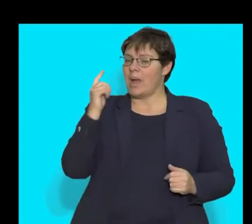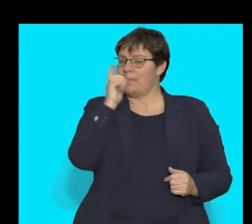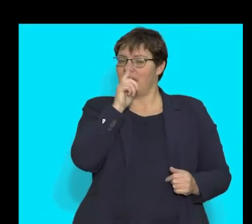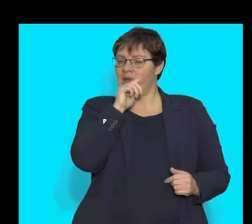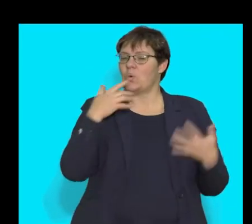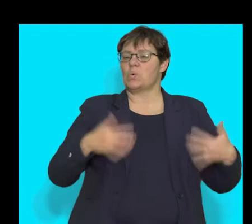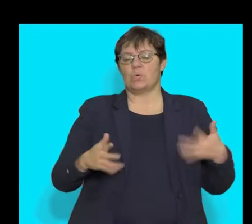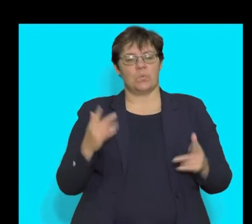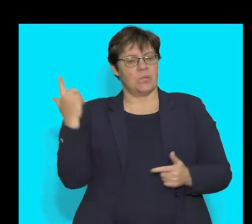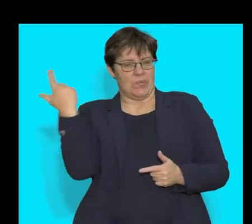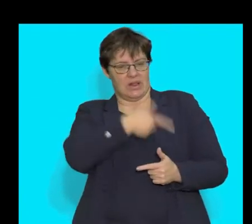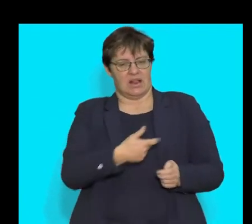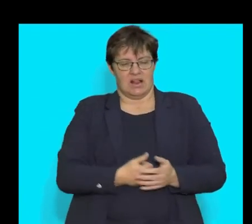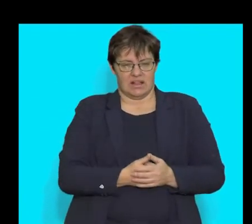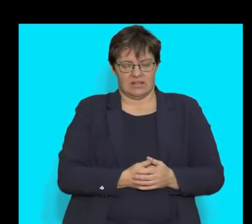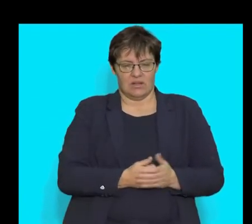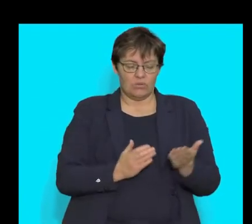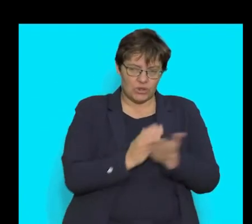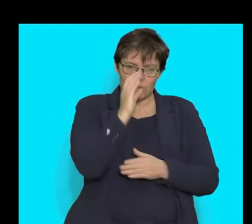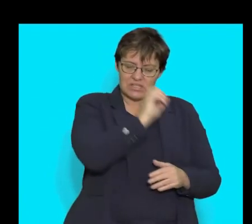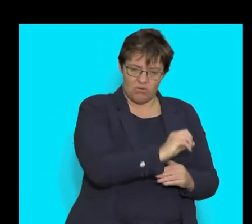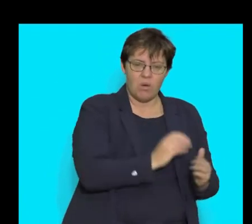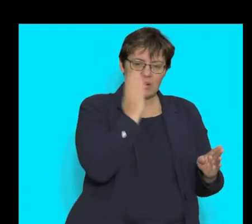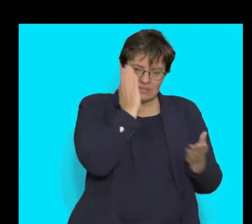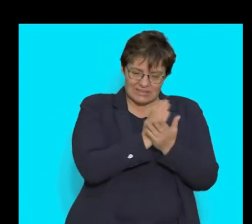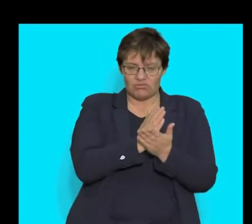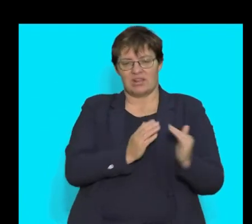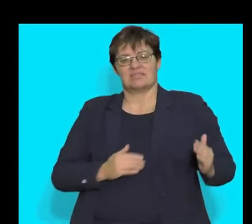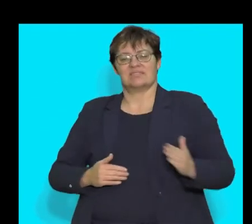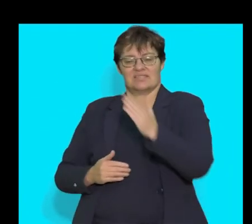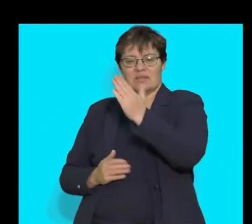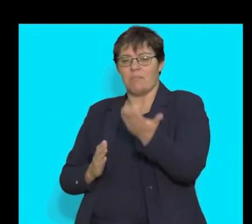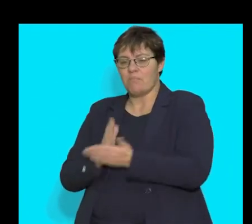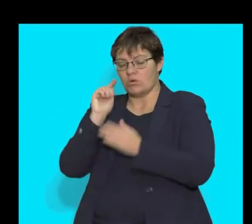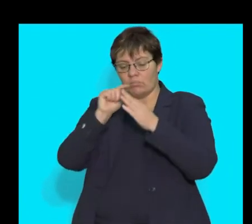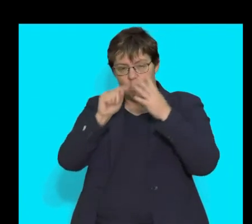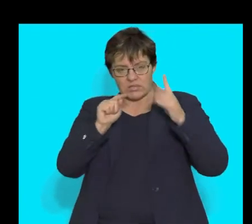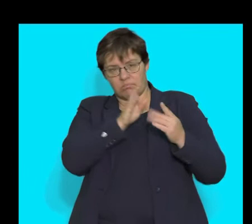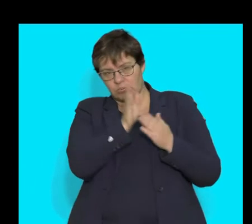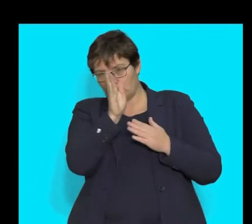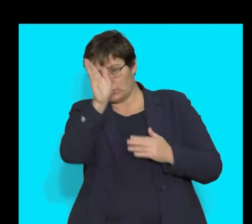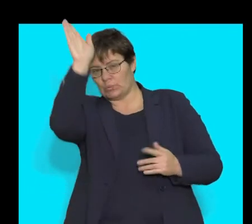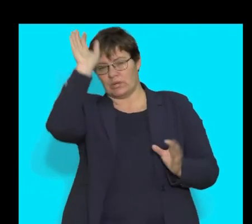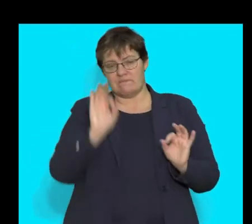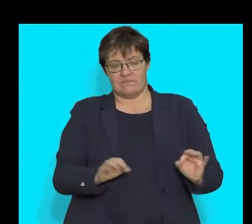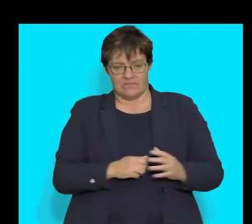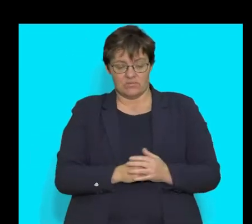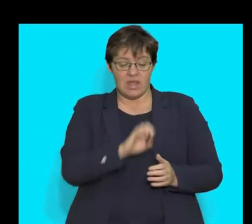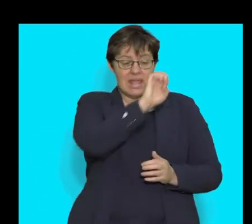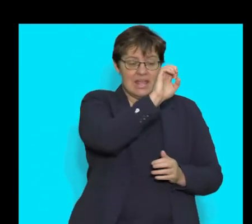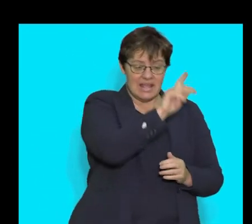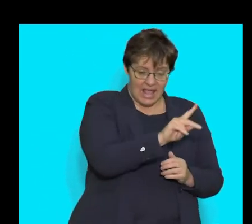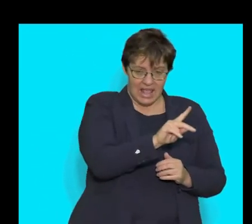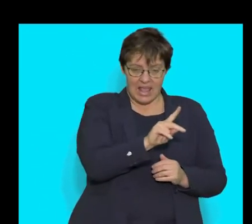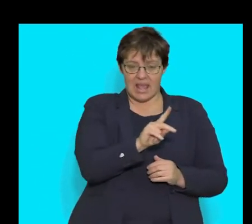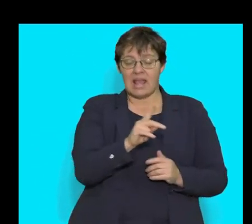line. It's going through the origin, and it is a straight line that's going through most of the points. So we can say kinetic energy